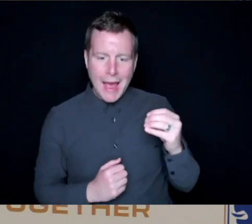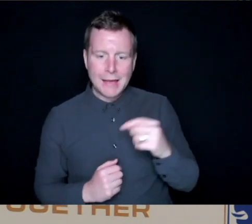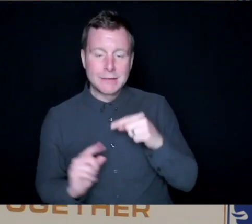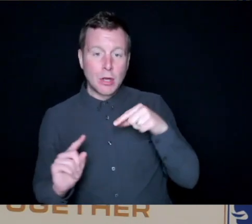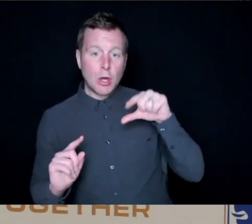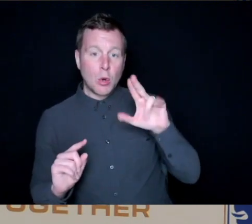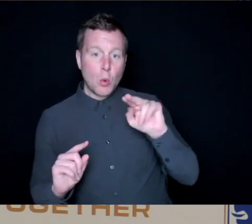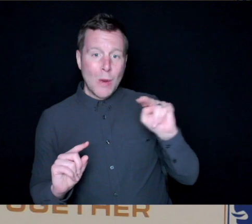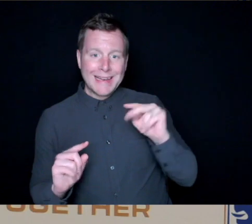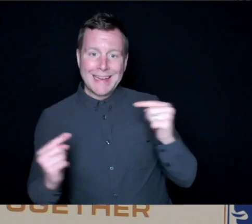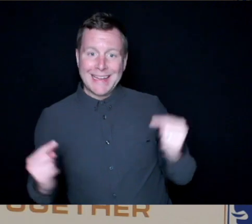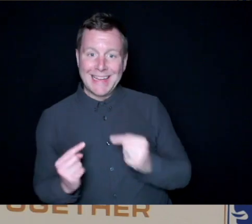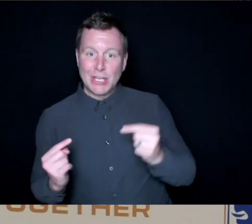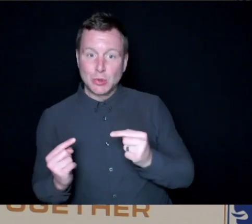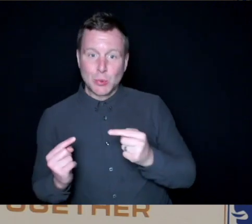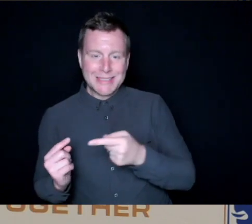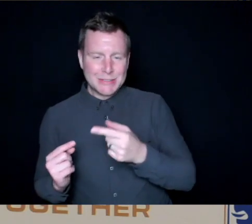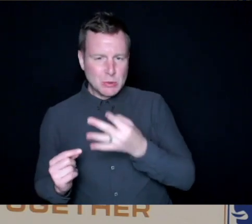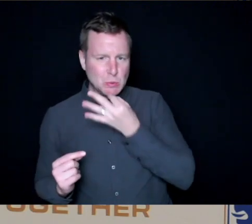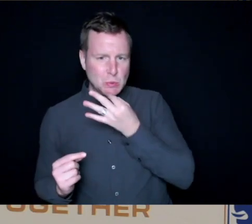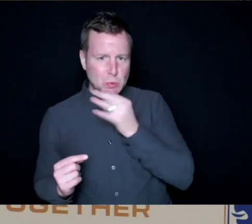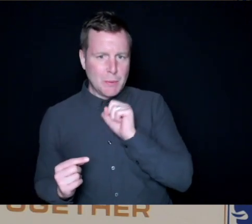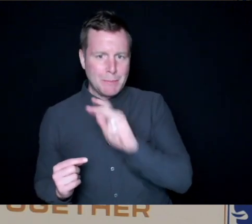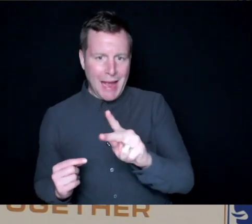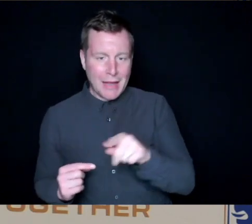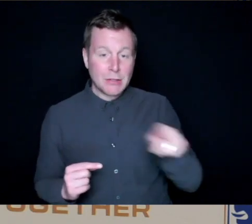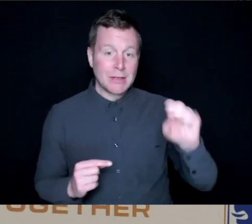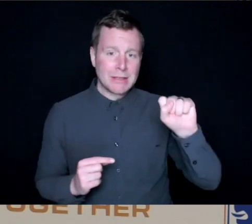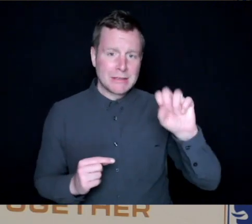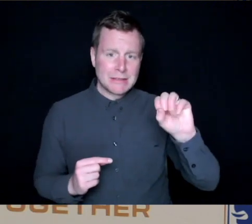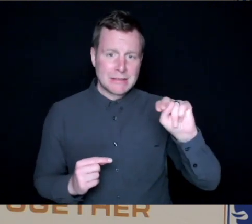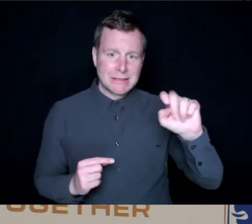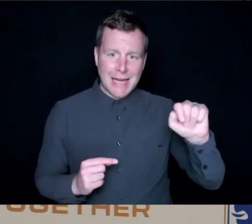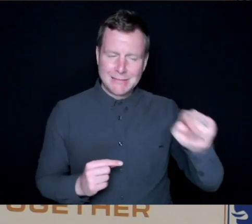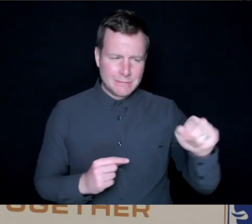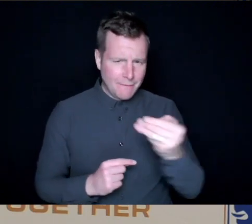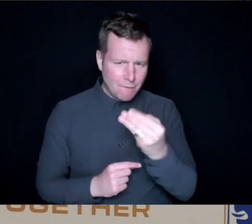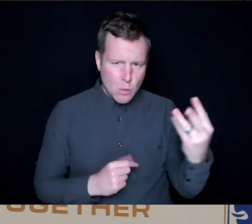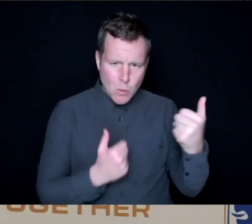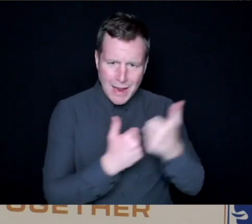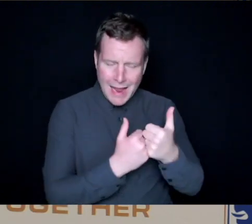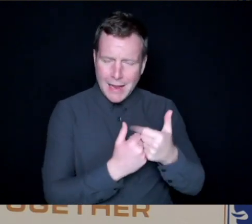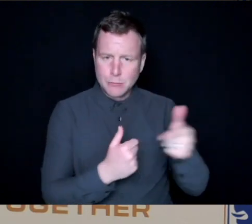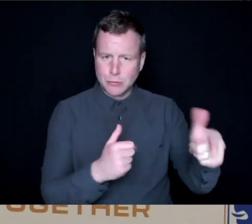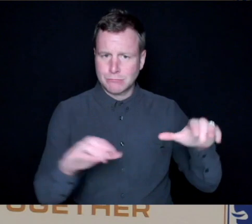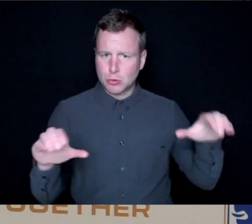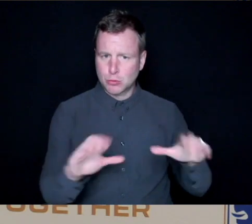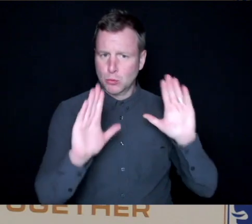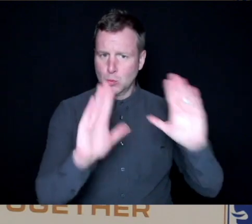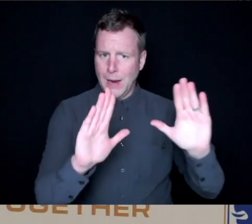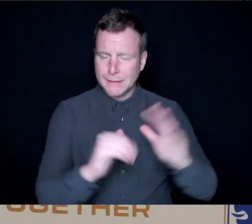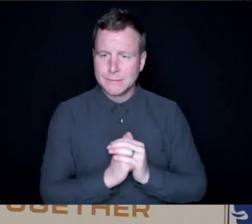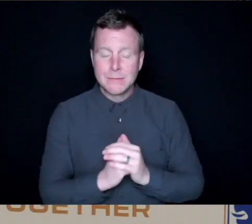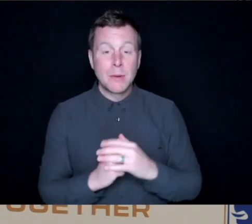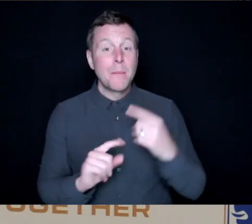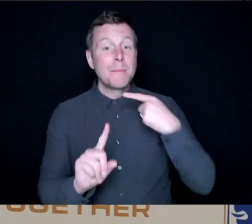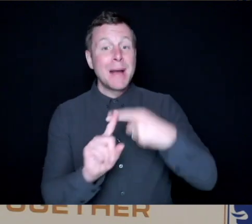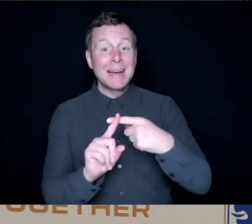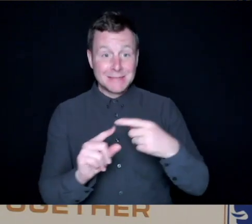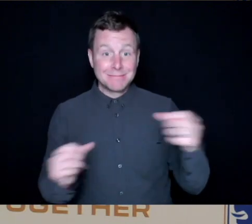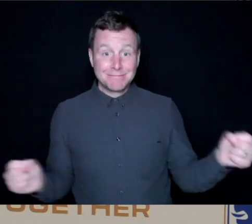so having Sonnet and Olo's partnership that's been created over the last couple of games, I think has been really good. It adds a lot of